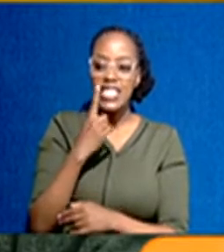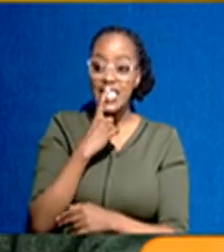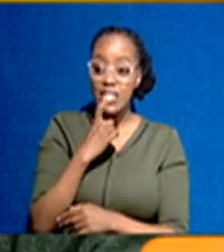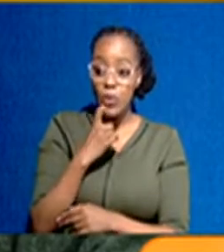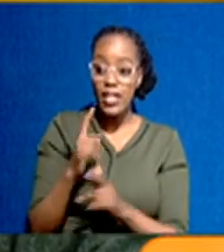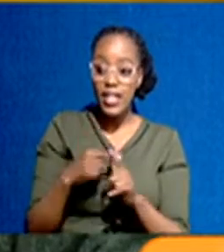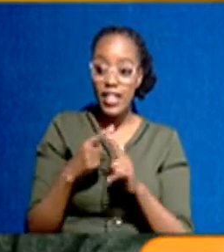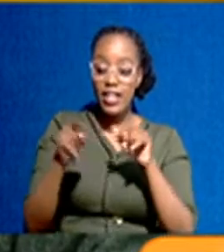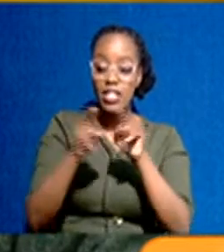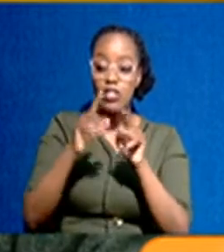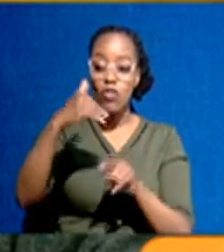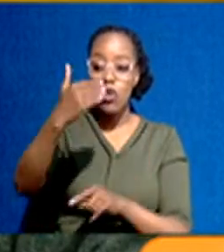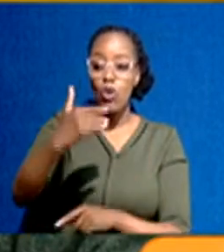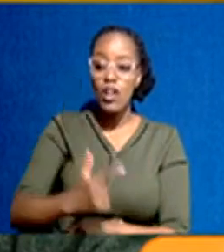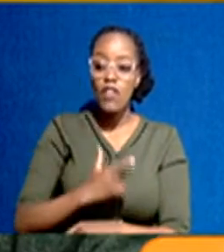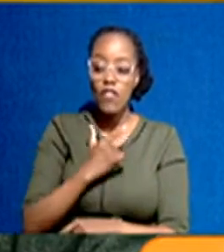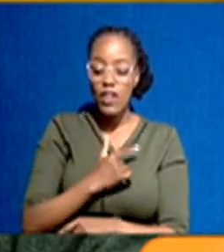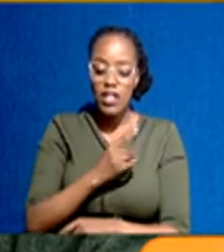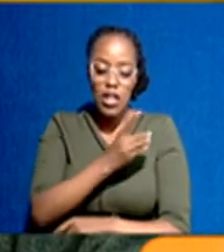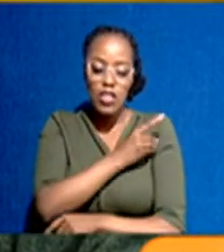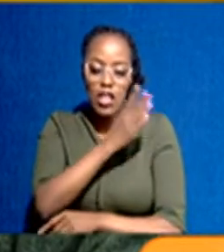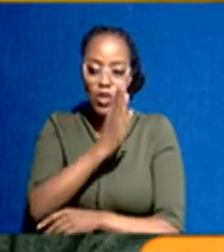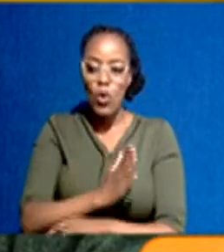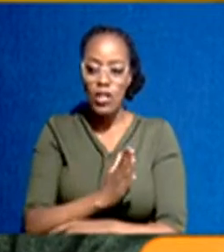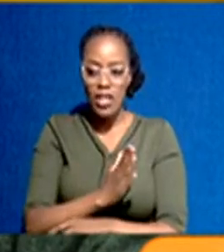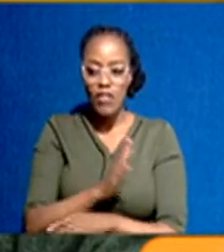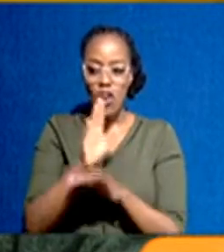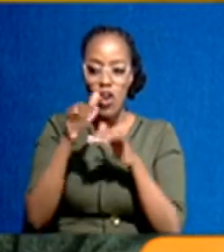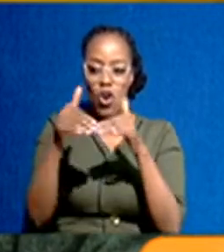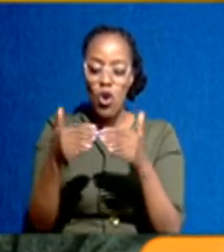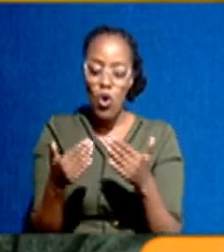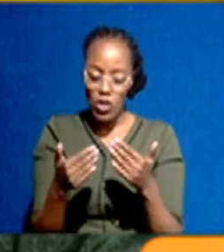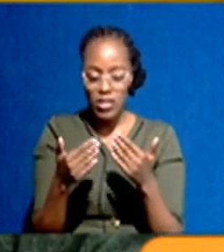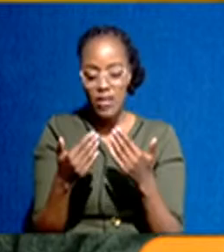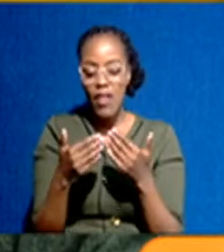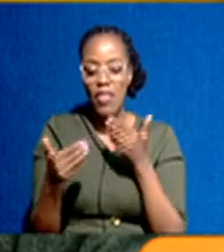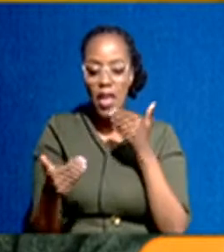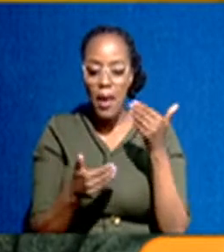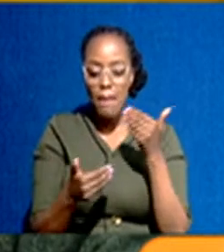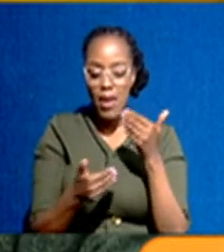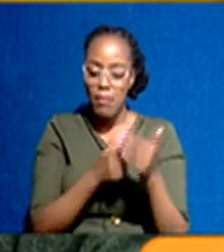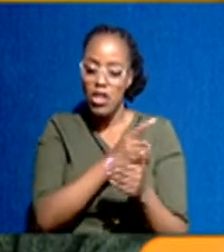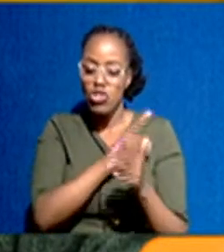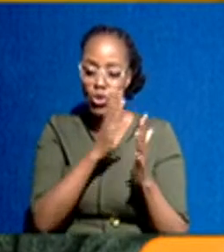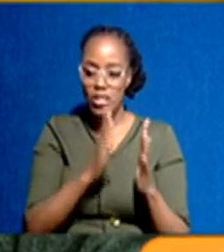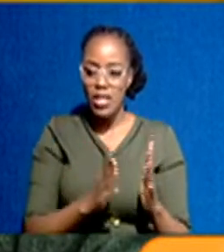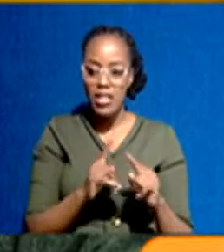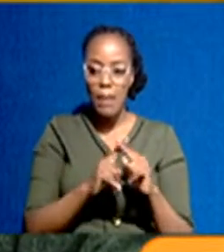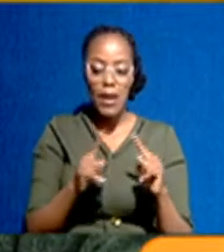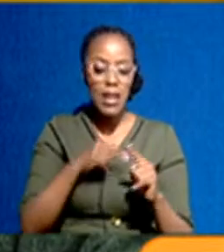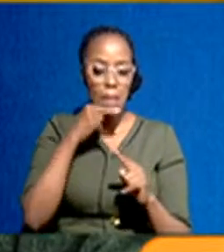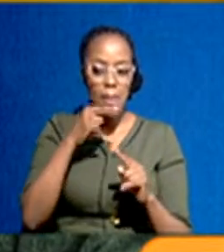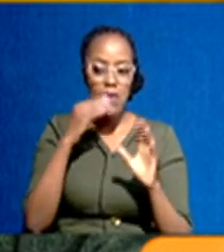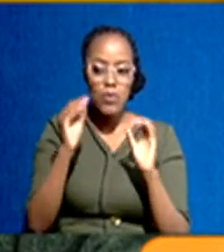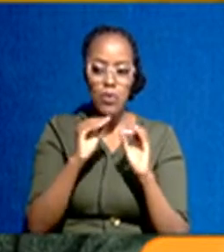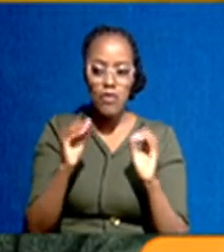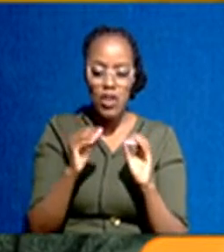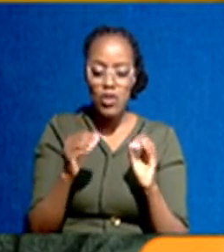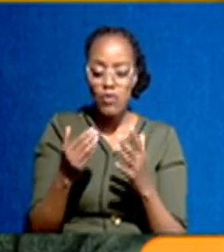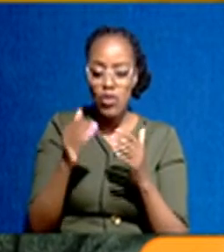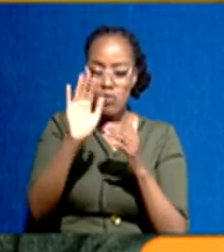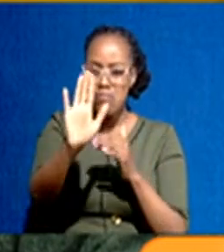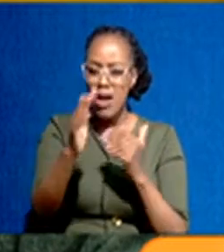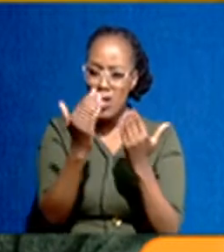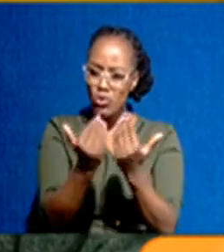also used to visit, dentist, but no one, or even pediatrician, no one mentioned anything about it. Like, are you exposing your kids